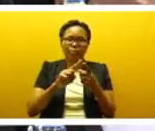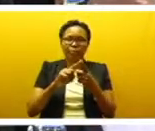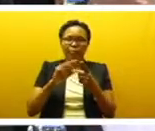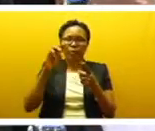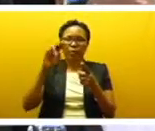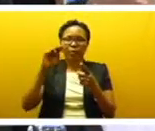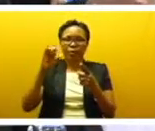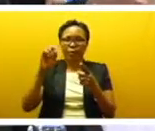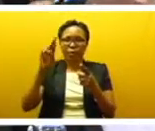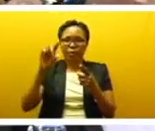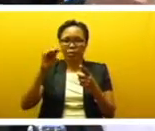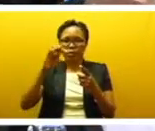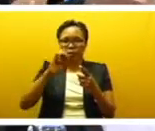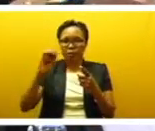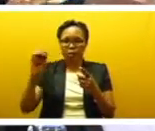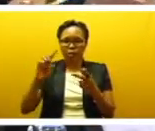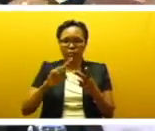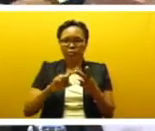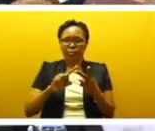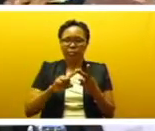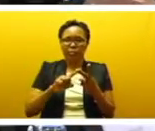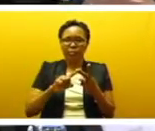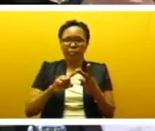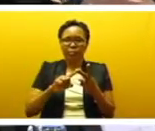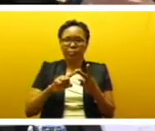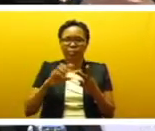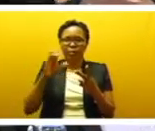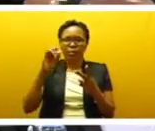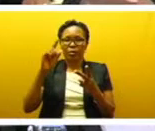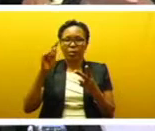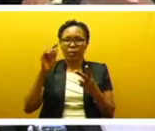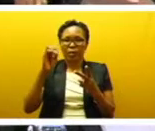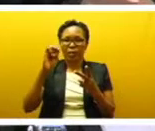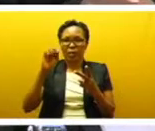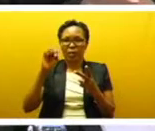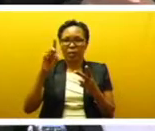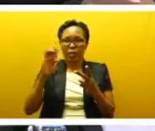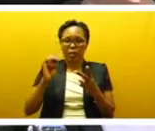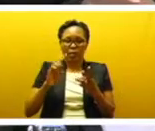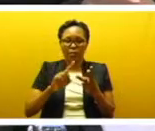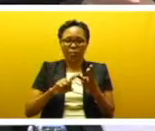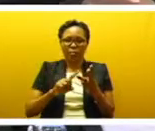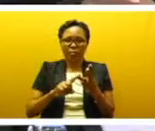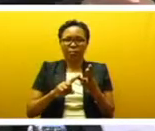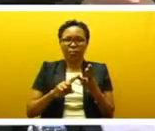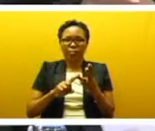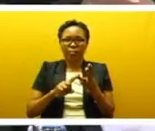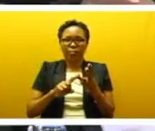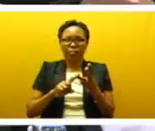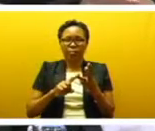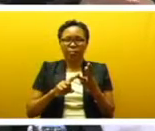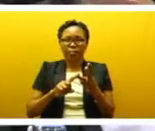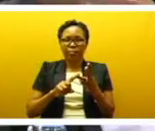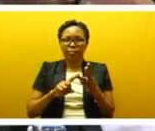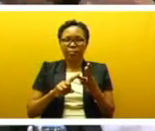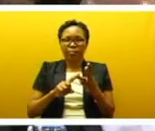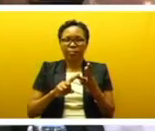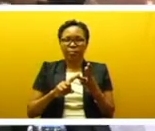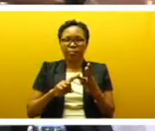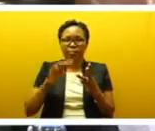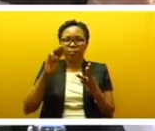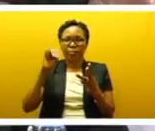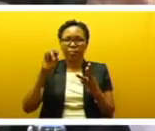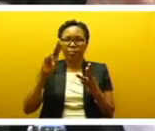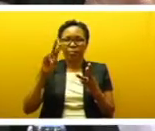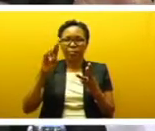Norji, Senior Counsel Otiende Amolo, and Senior Counsel Philip